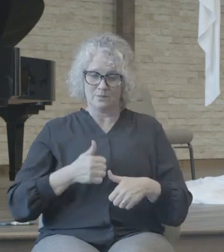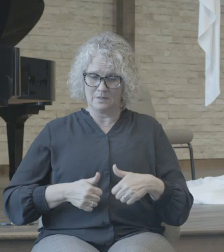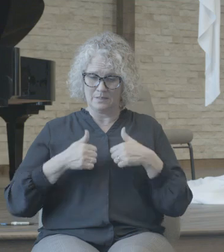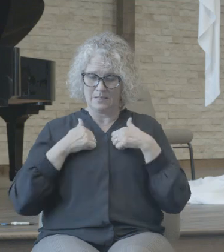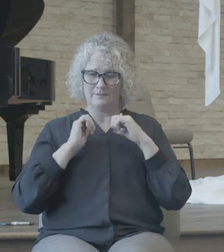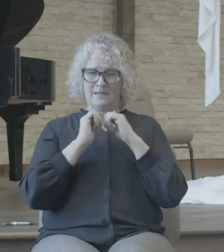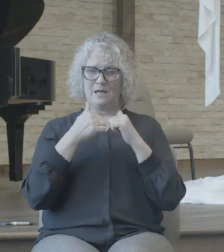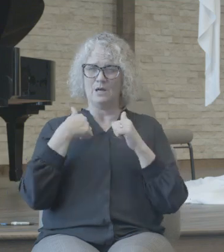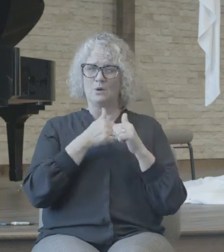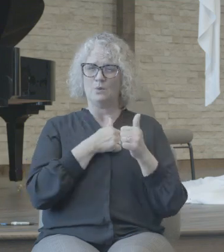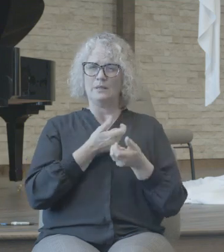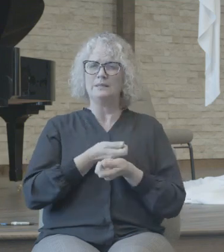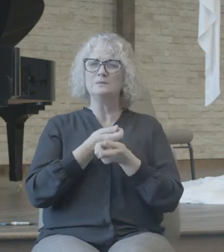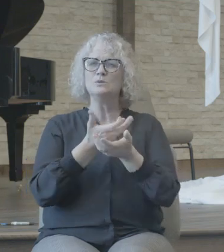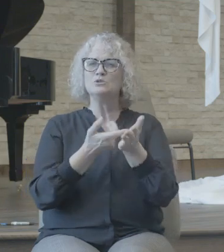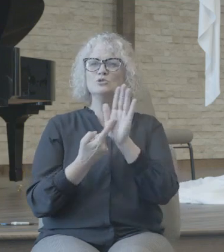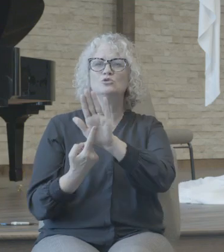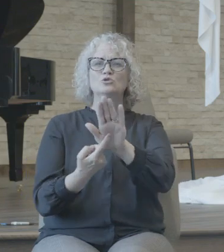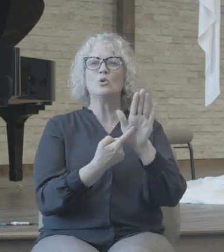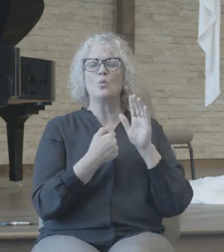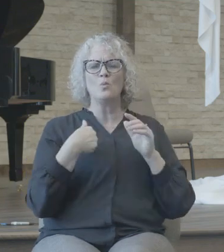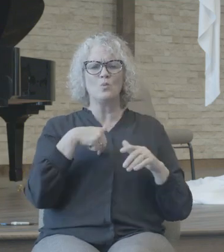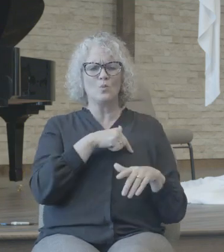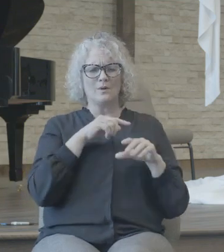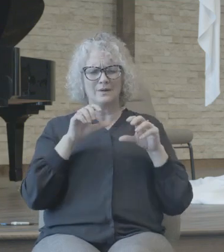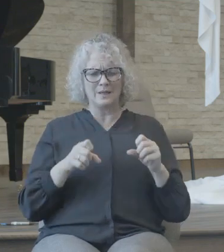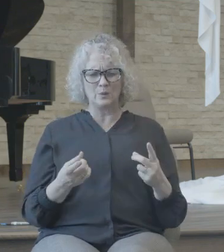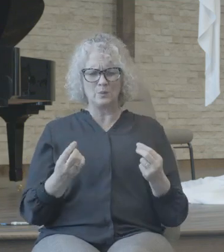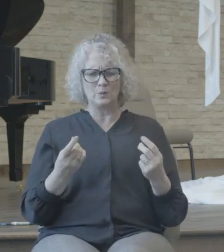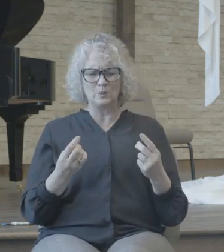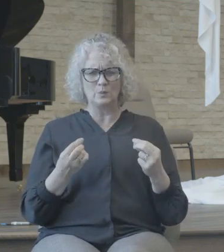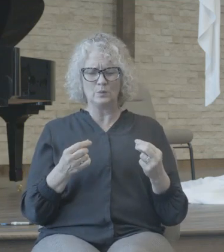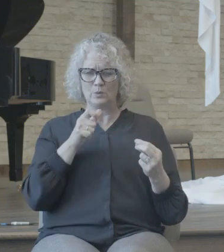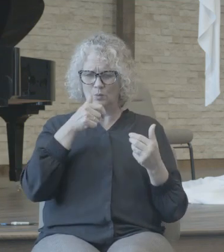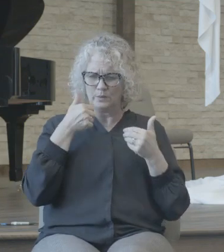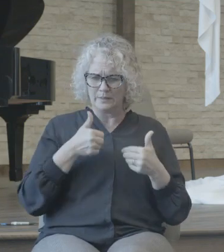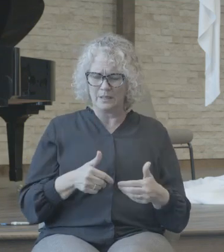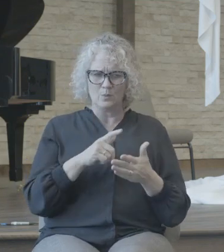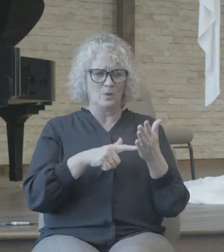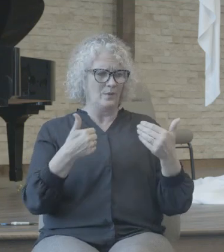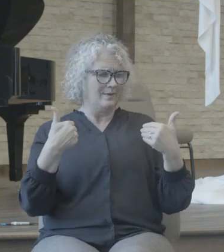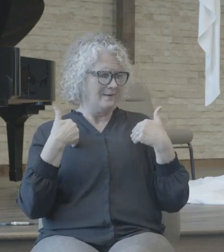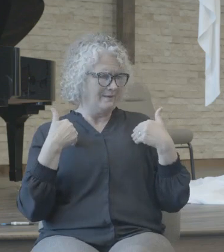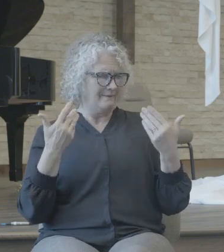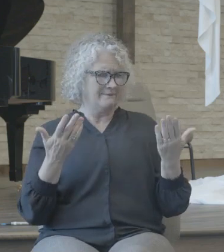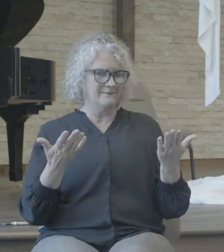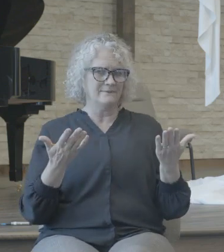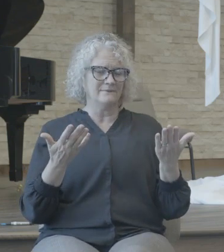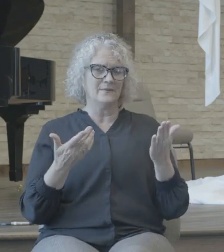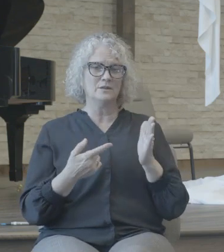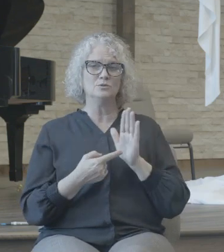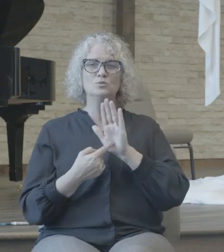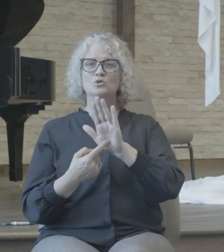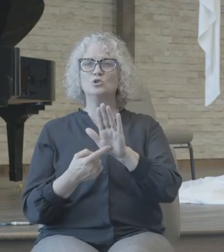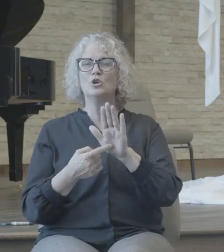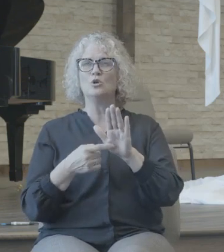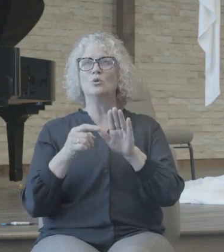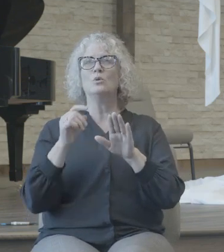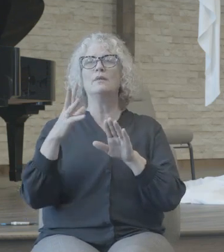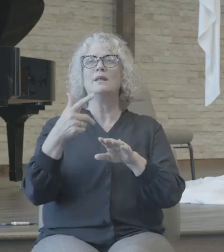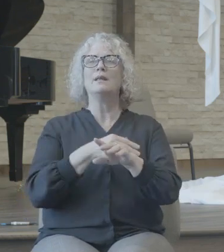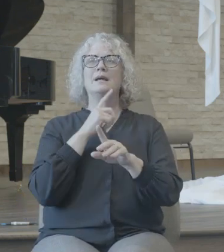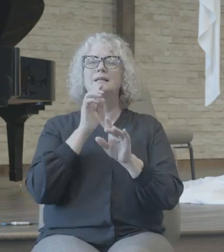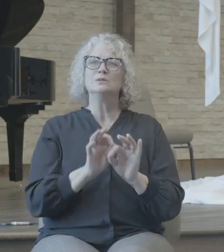showing that? What can we do with who we are, what we have, to show worthy is the Lamb?